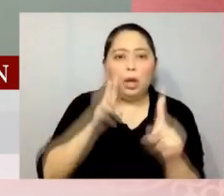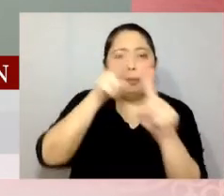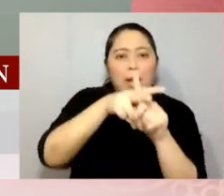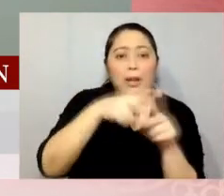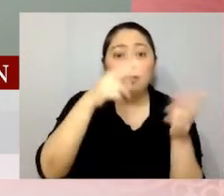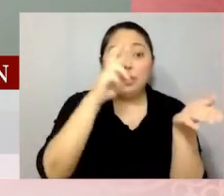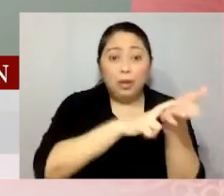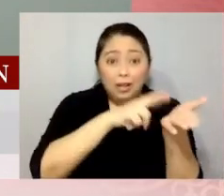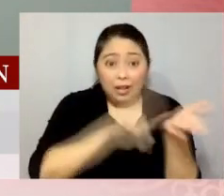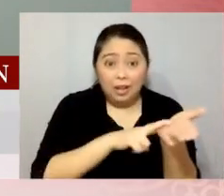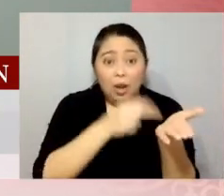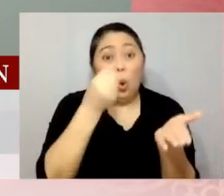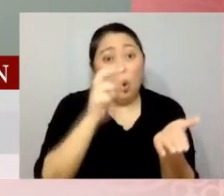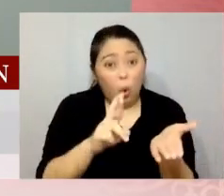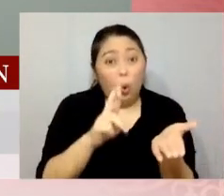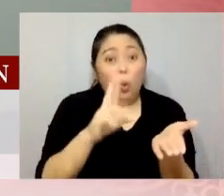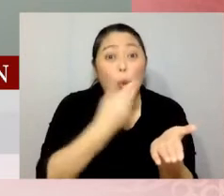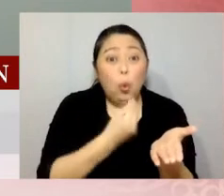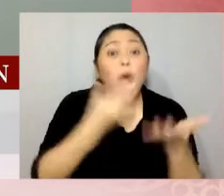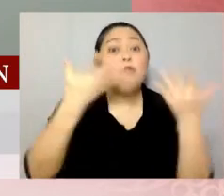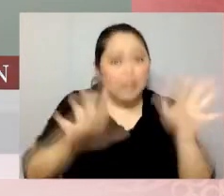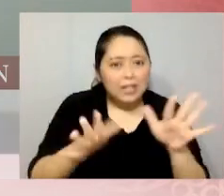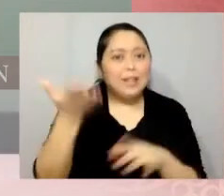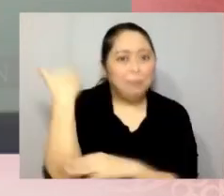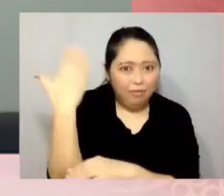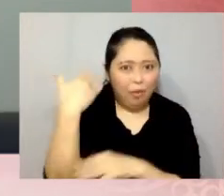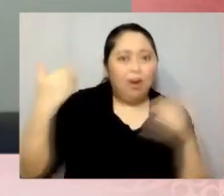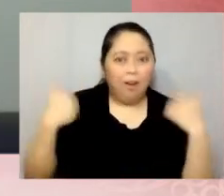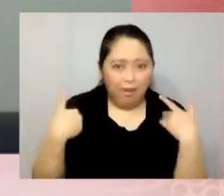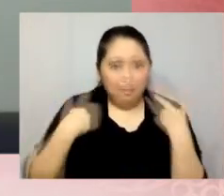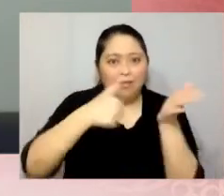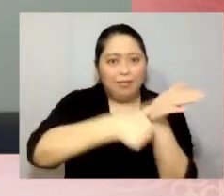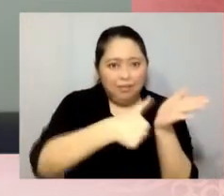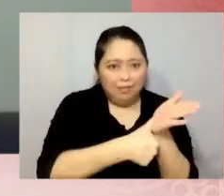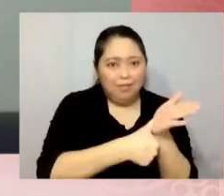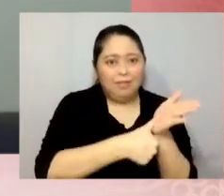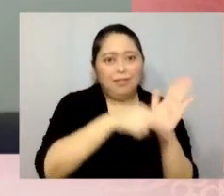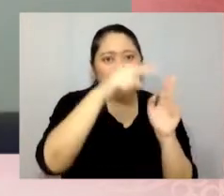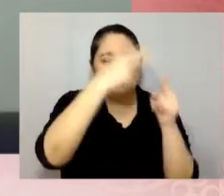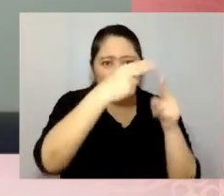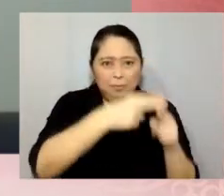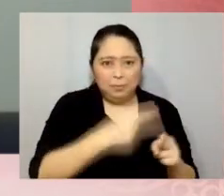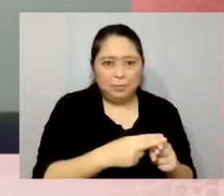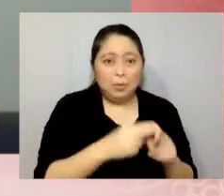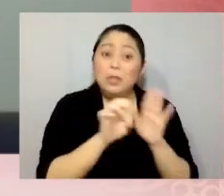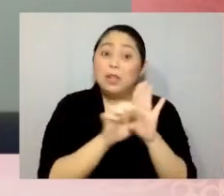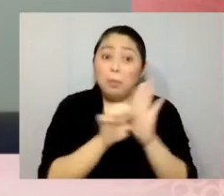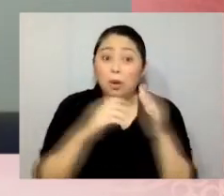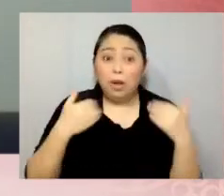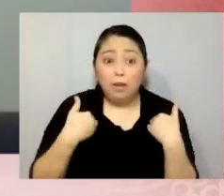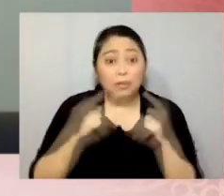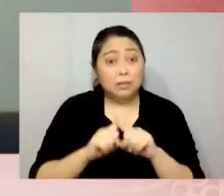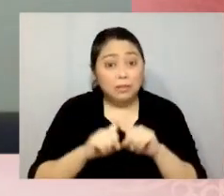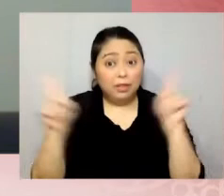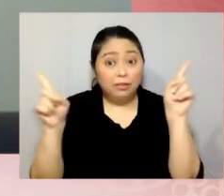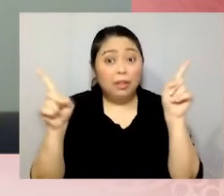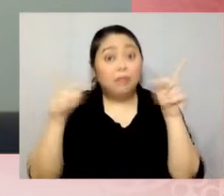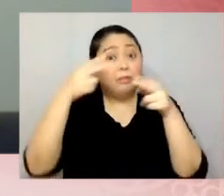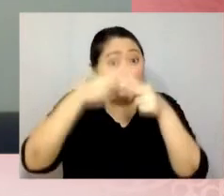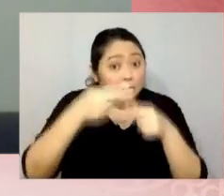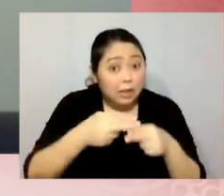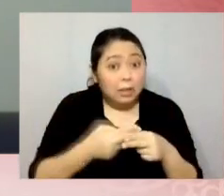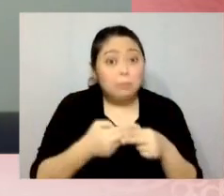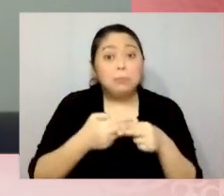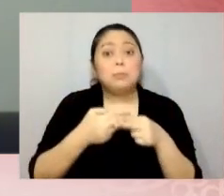already registration records. We have to note that even if they are maintaining different names, different because of the AFIS, or the so-called